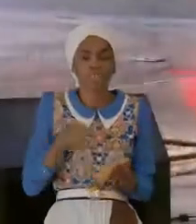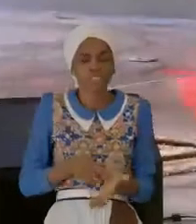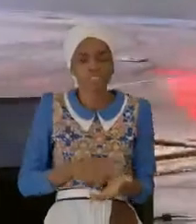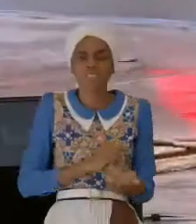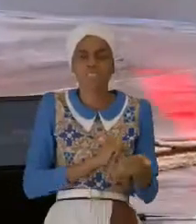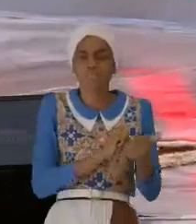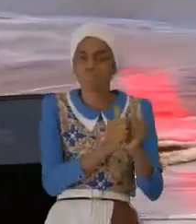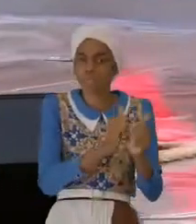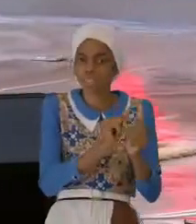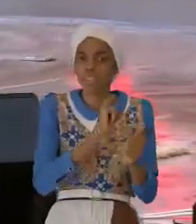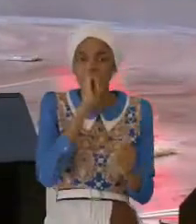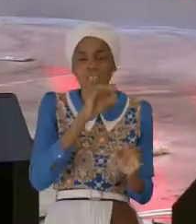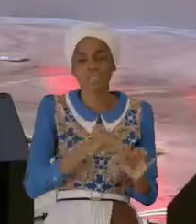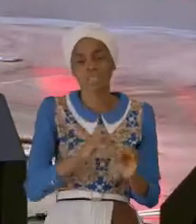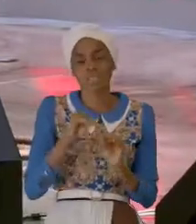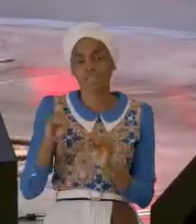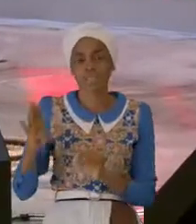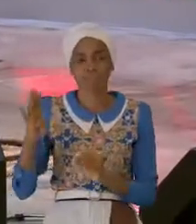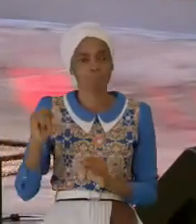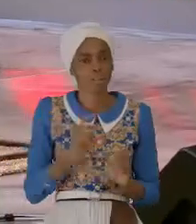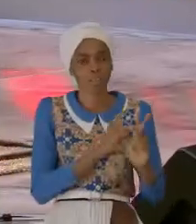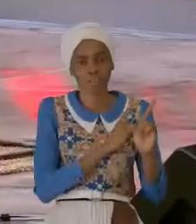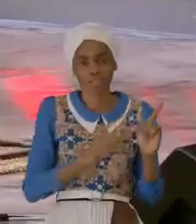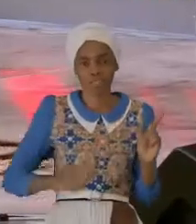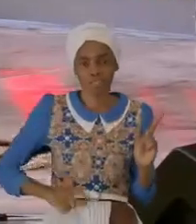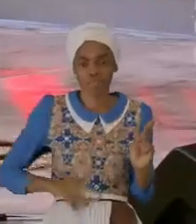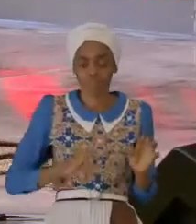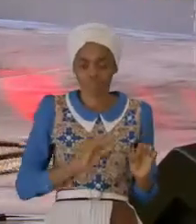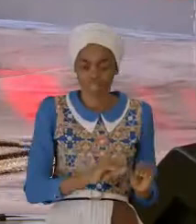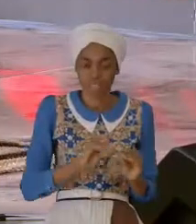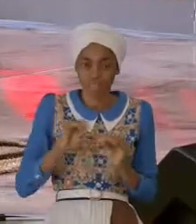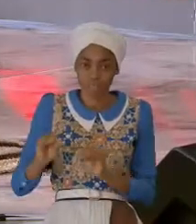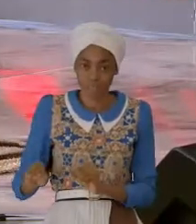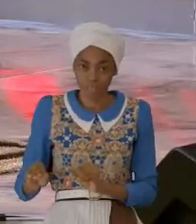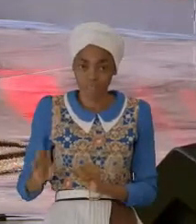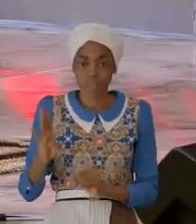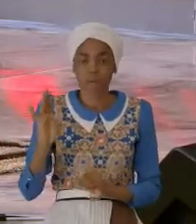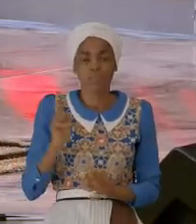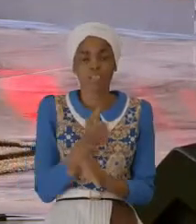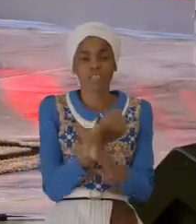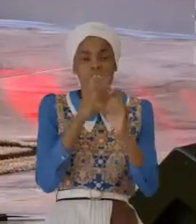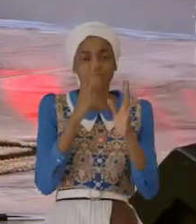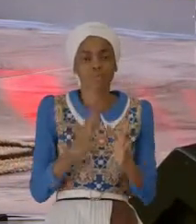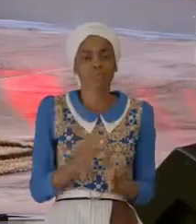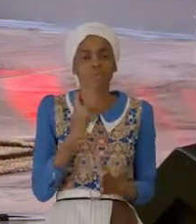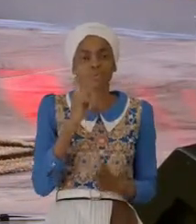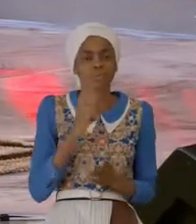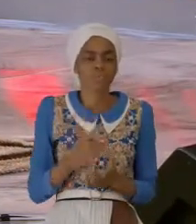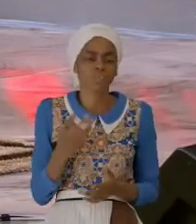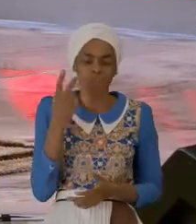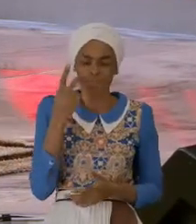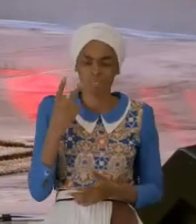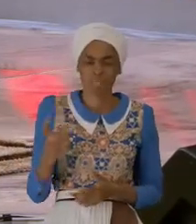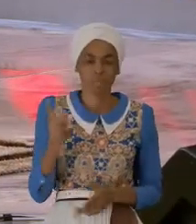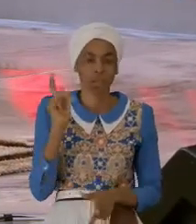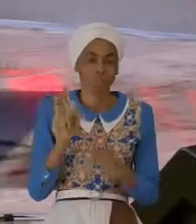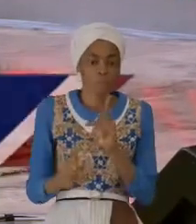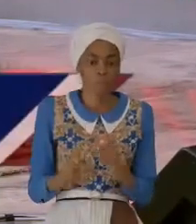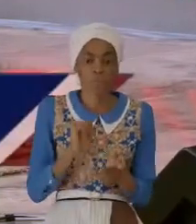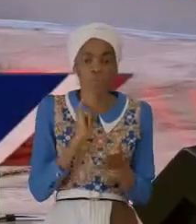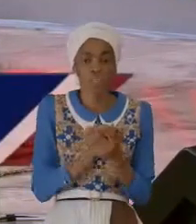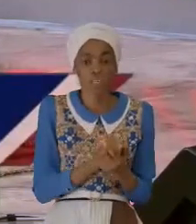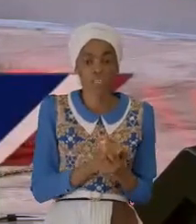by the Lord search by the savior you find those who dramatized